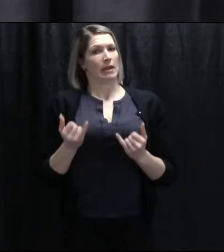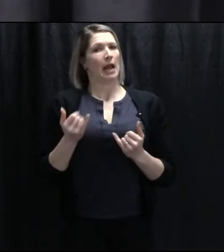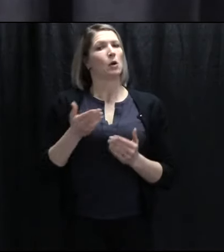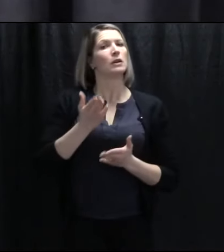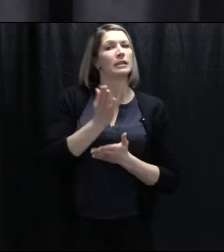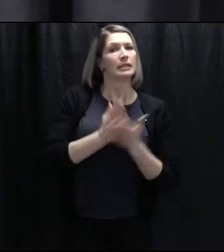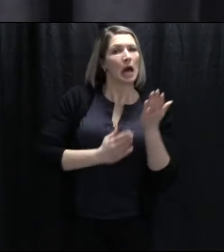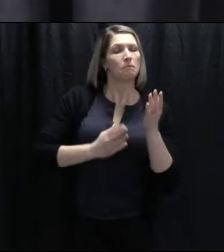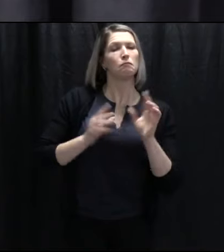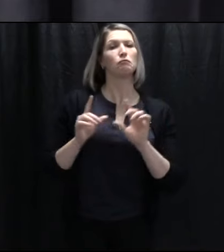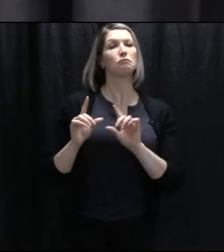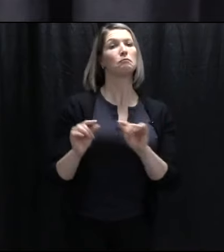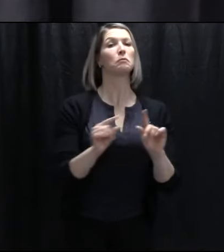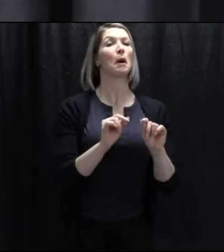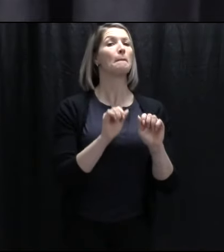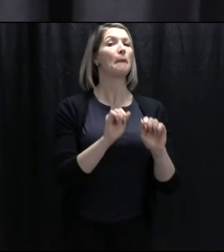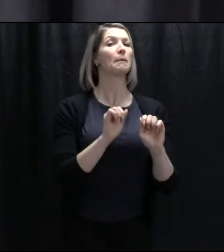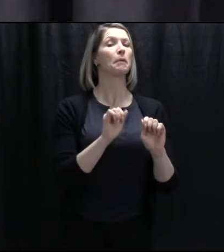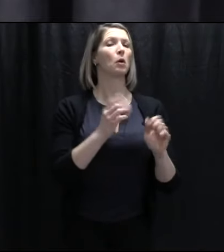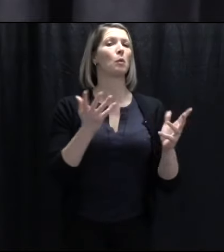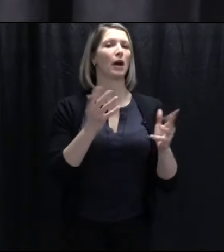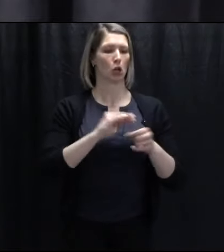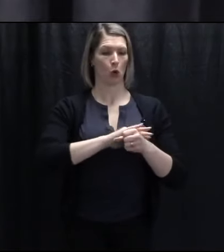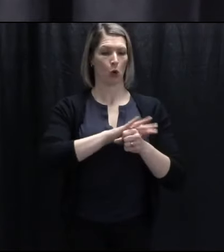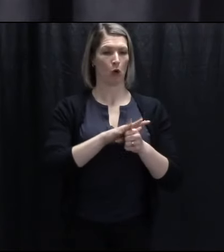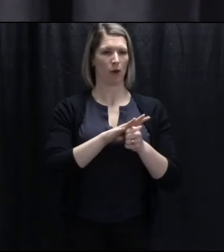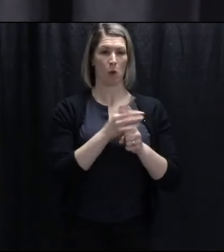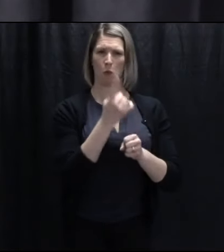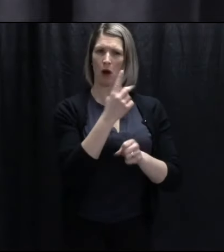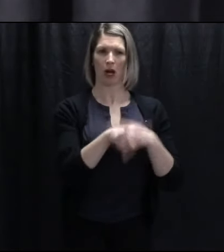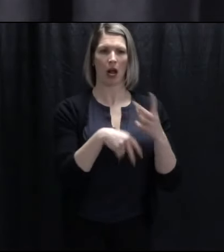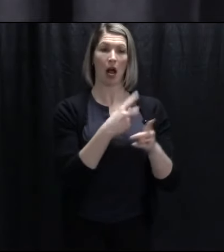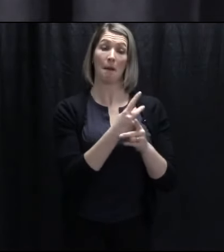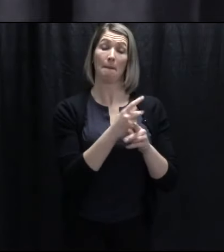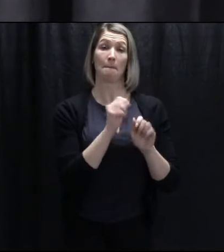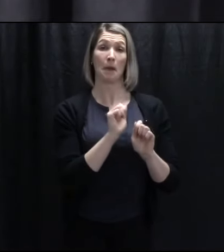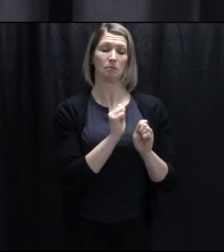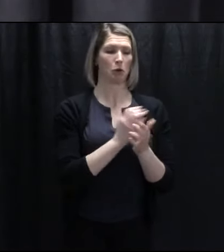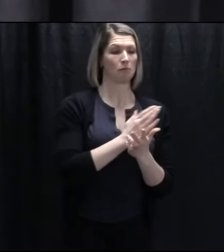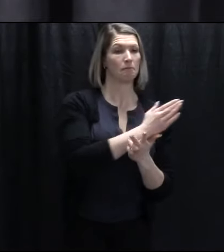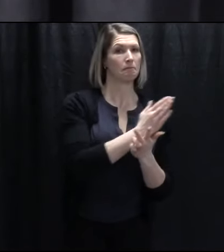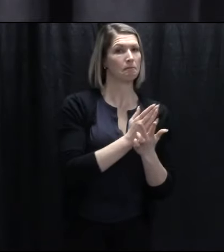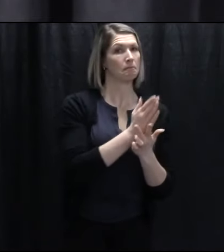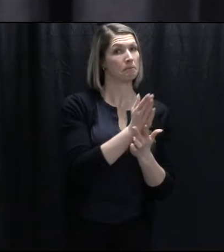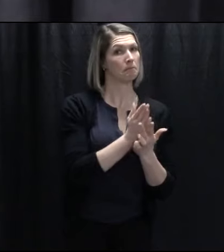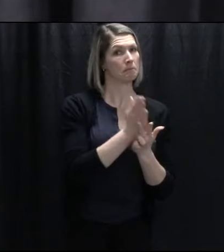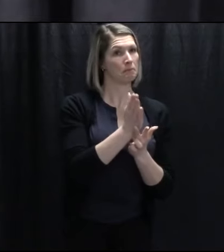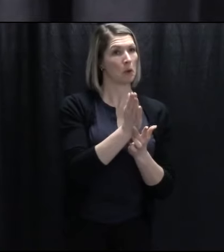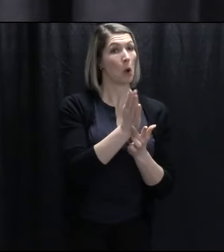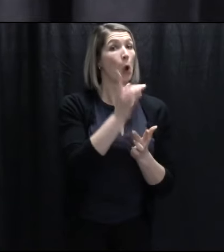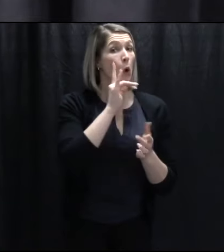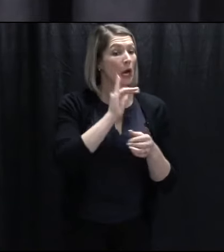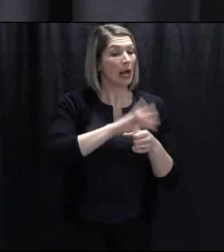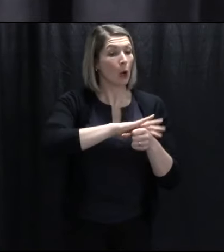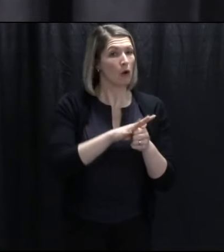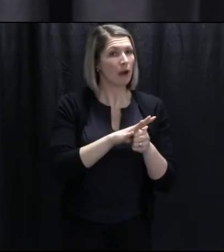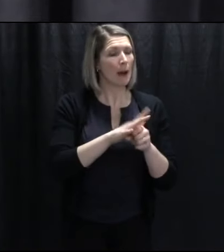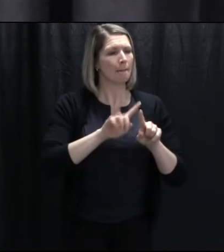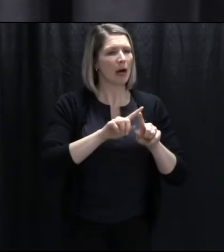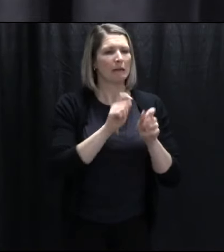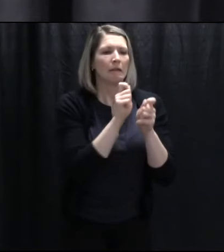COVID-19, and this is the kind of work that Winnipeg is equipped to do and nowhere else effectively. So the